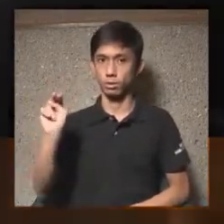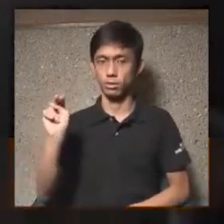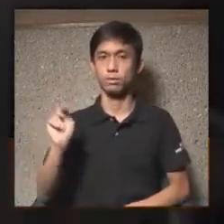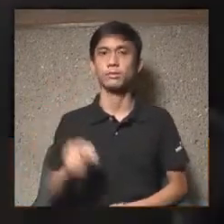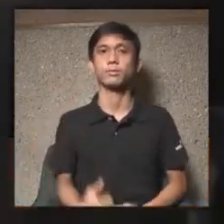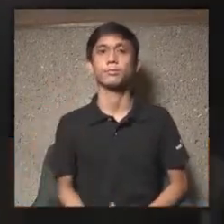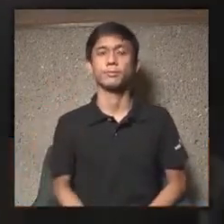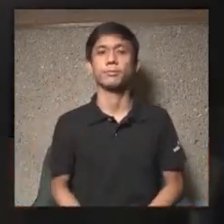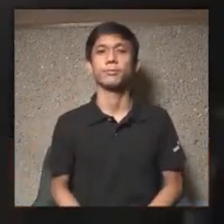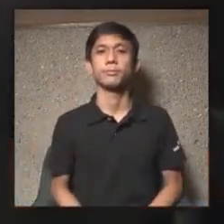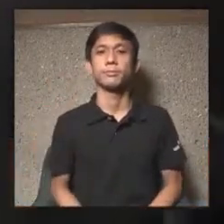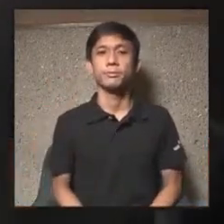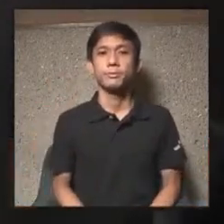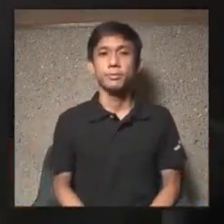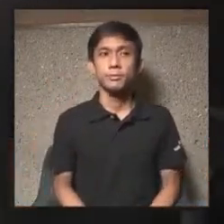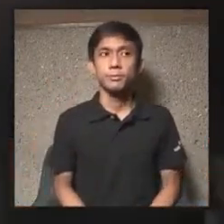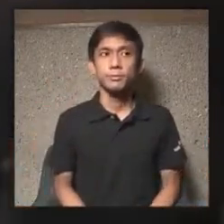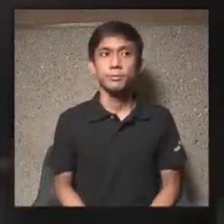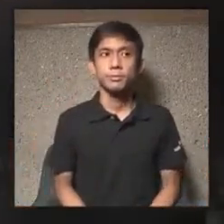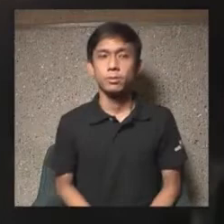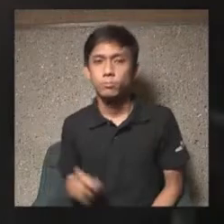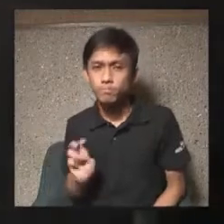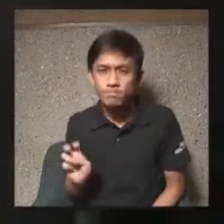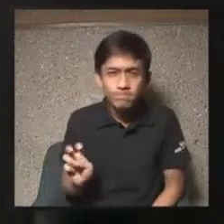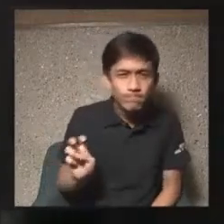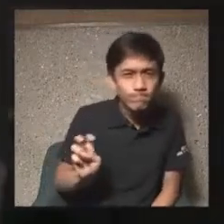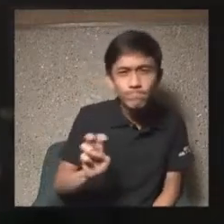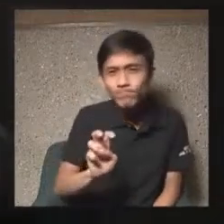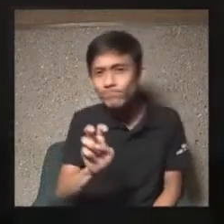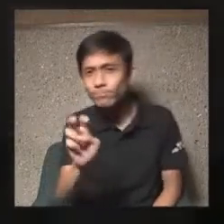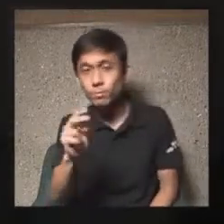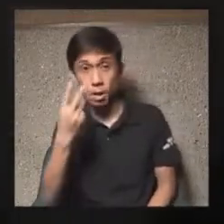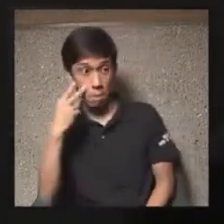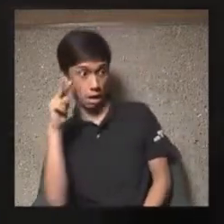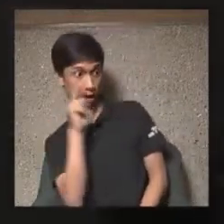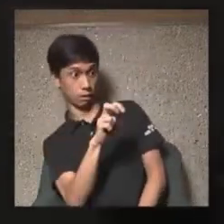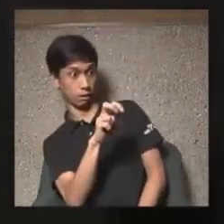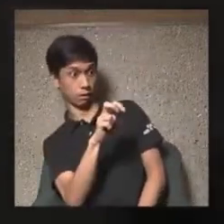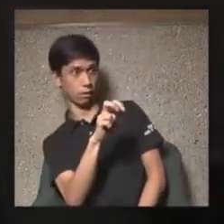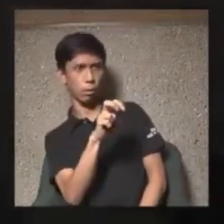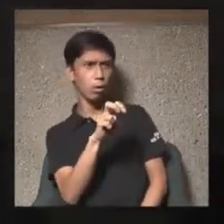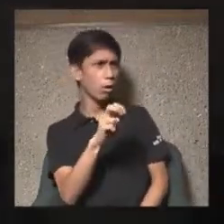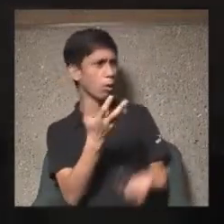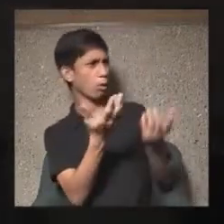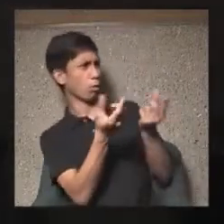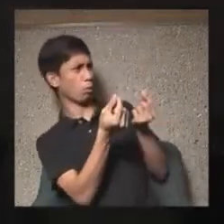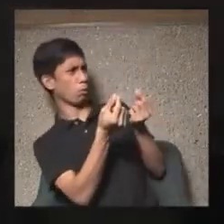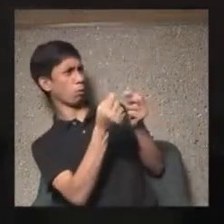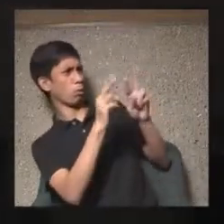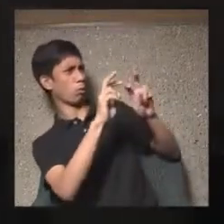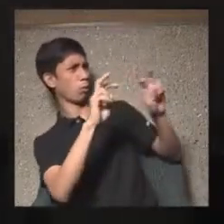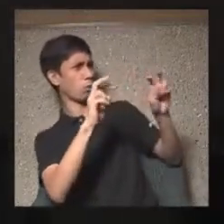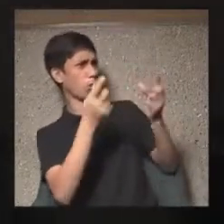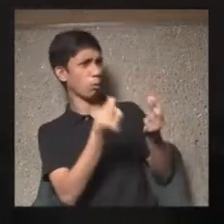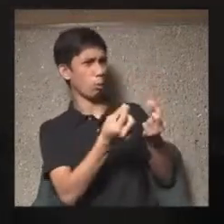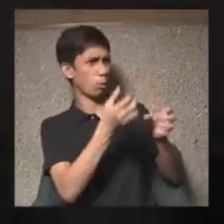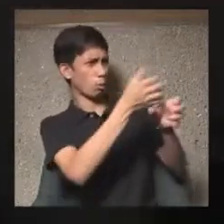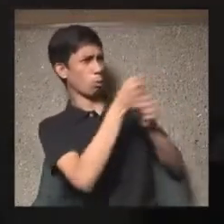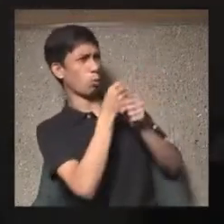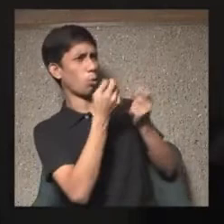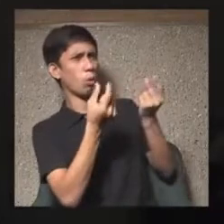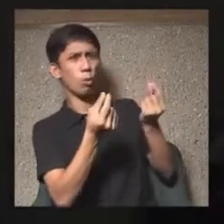just imagine? We'd be lined up, and then the immigration officer will just spot him, pull him. So we need an extra